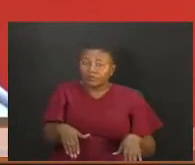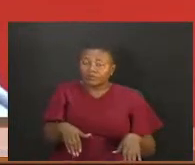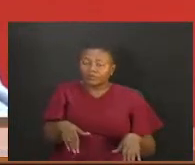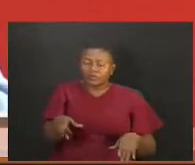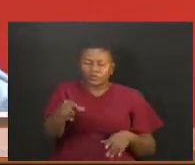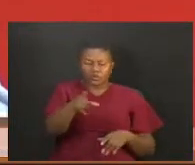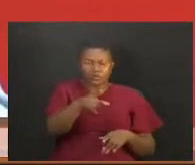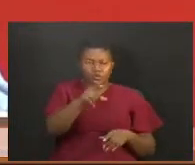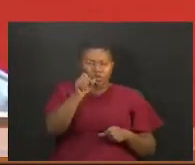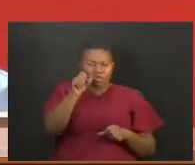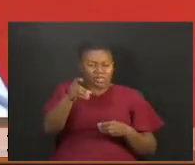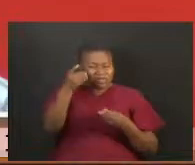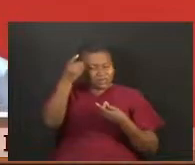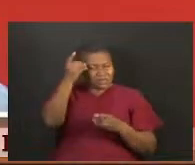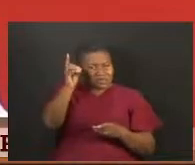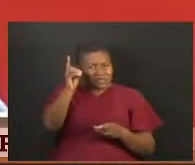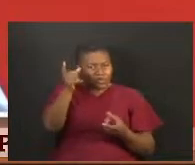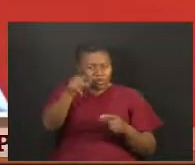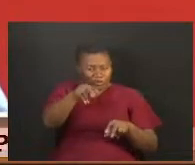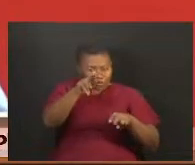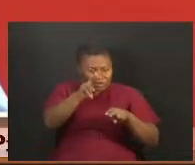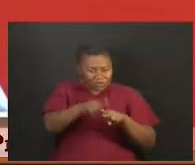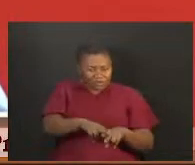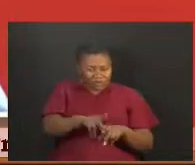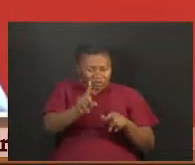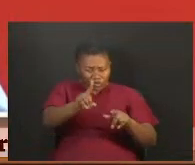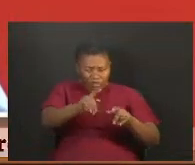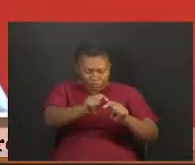truly sitting as a House.